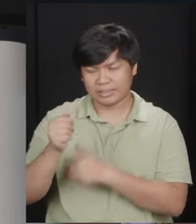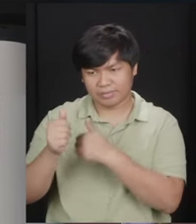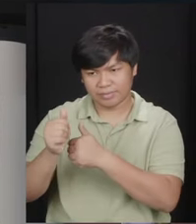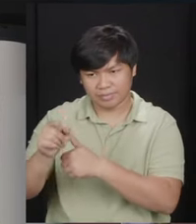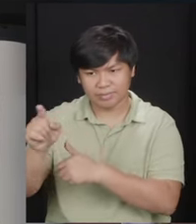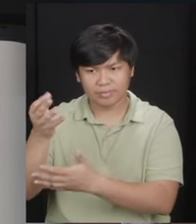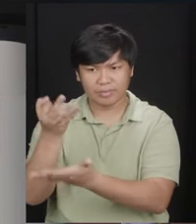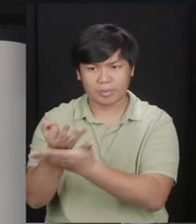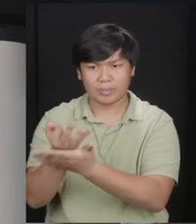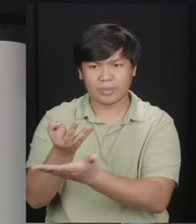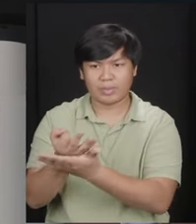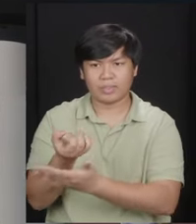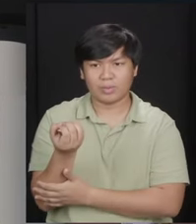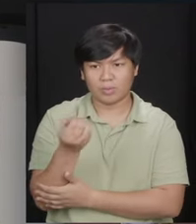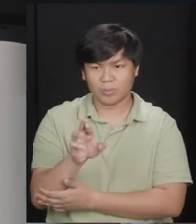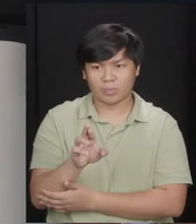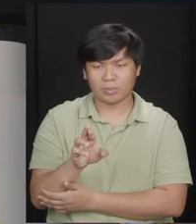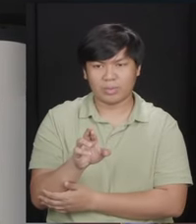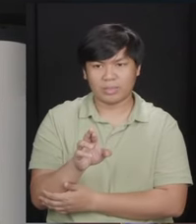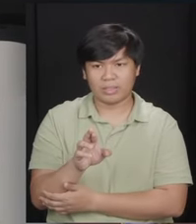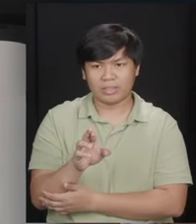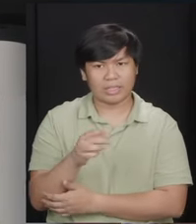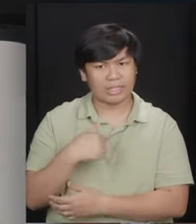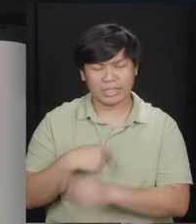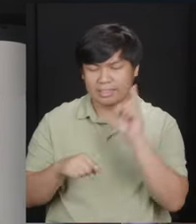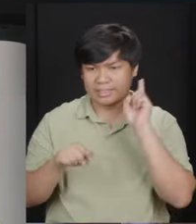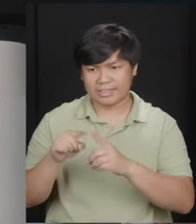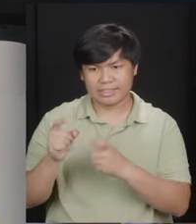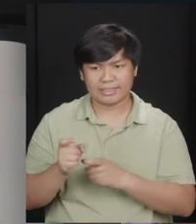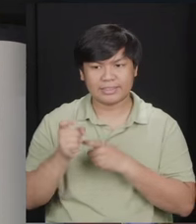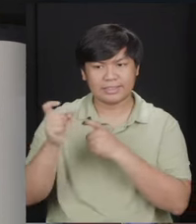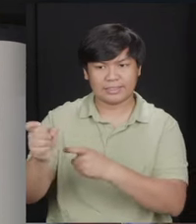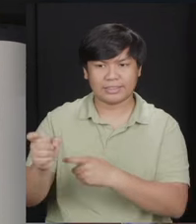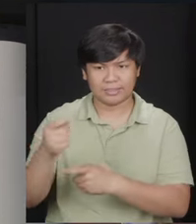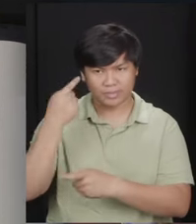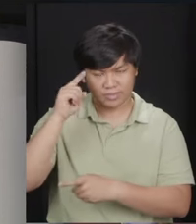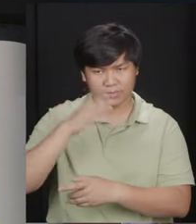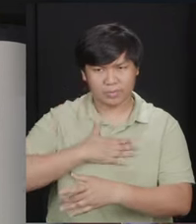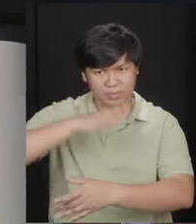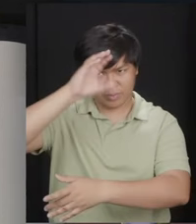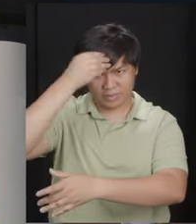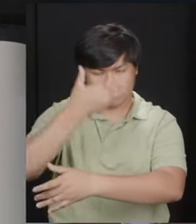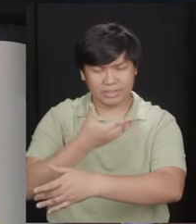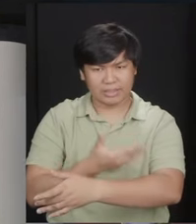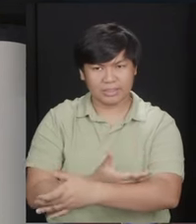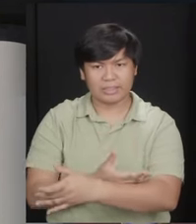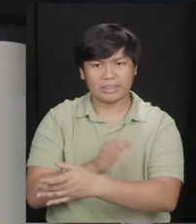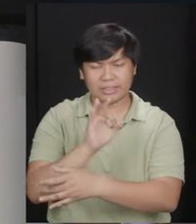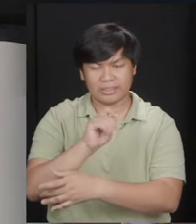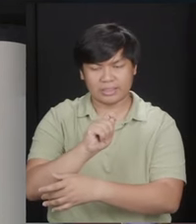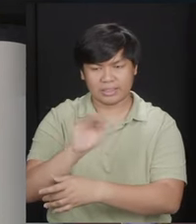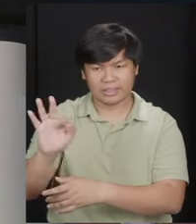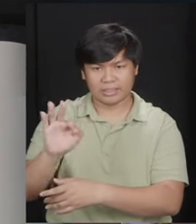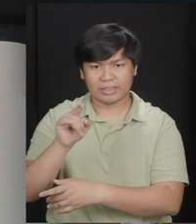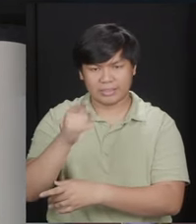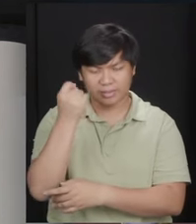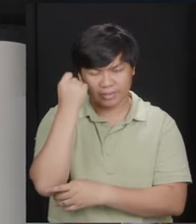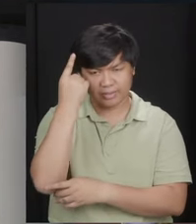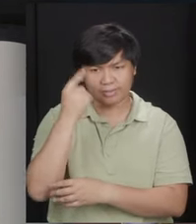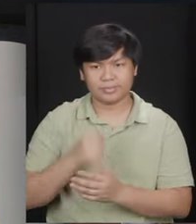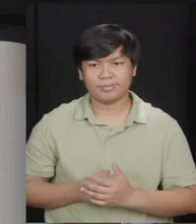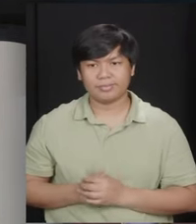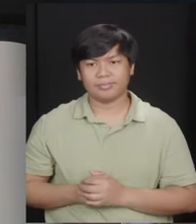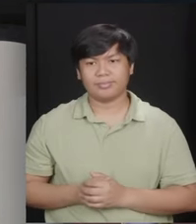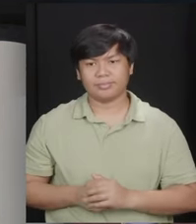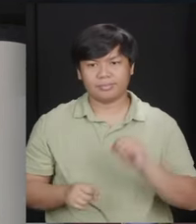it. Or, I cannot give it because this is for my son's tuition, and so on. I hope you get that.